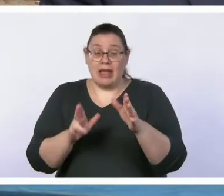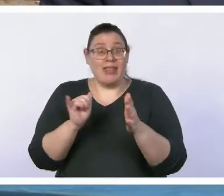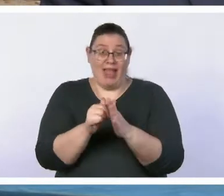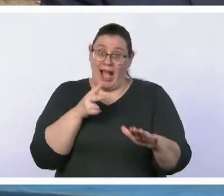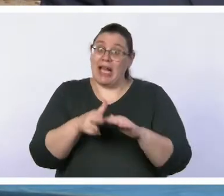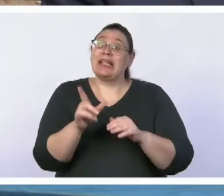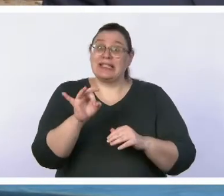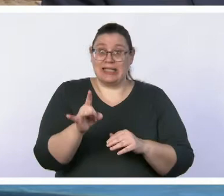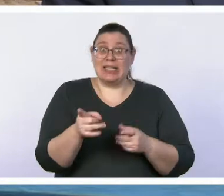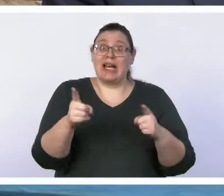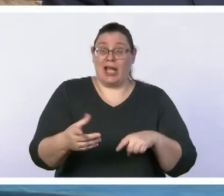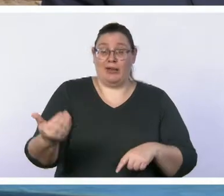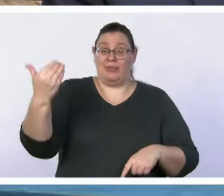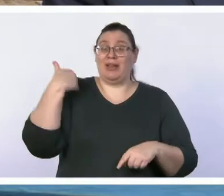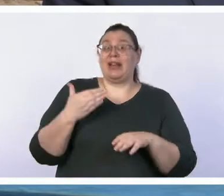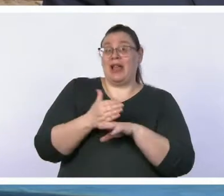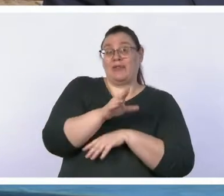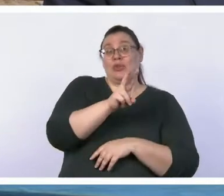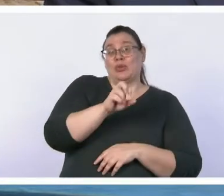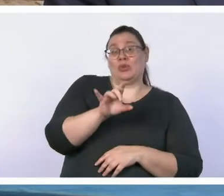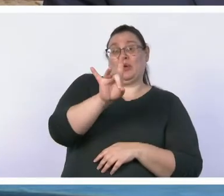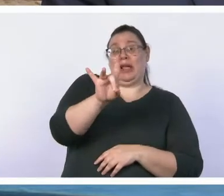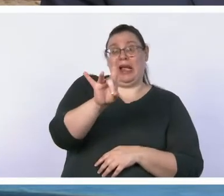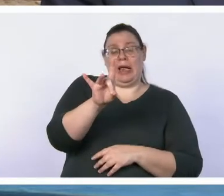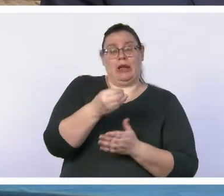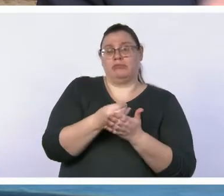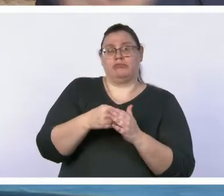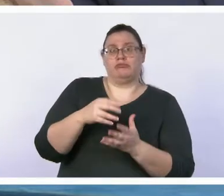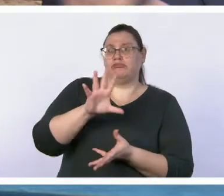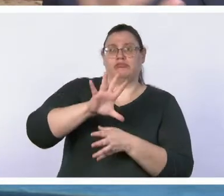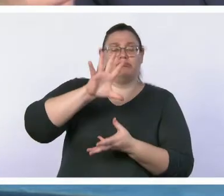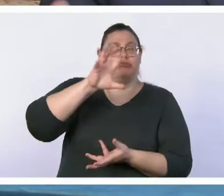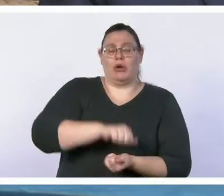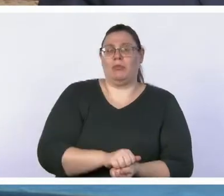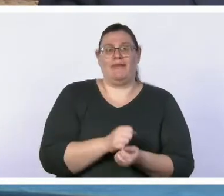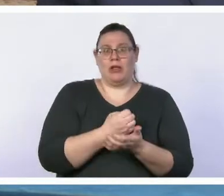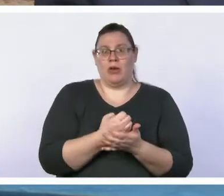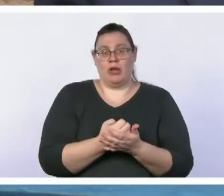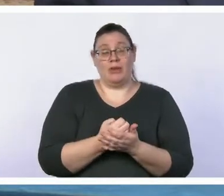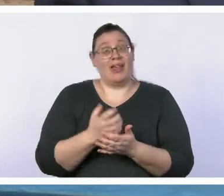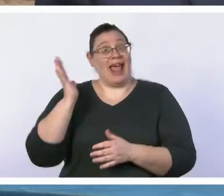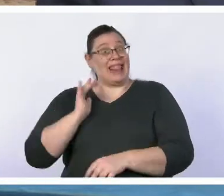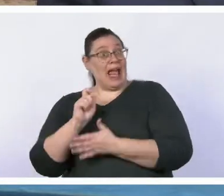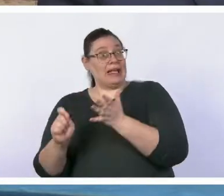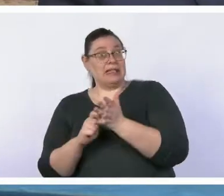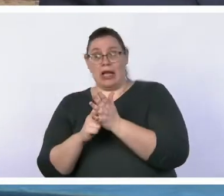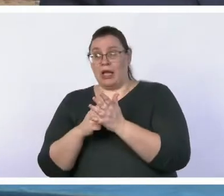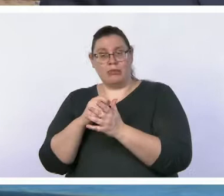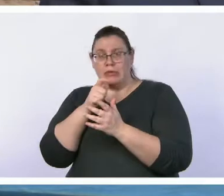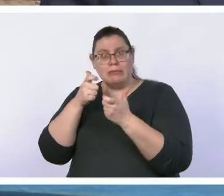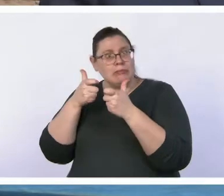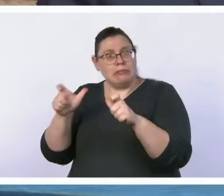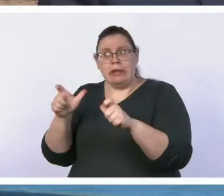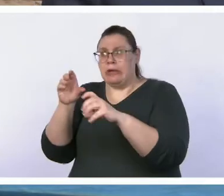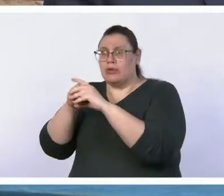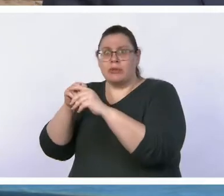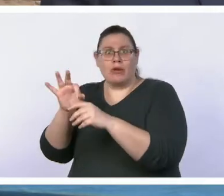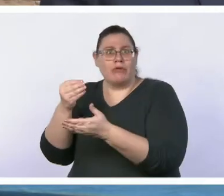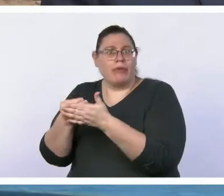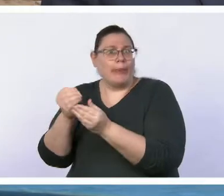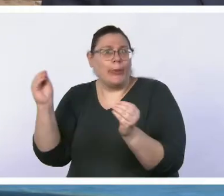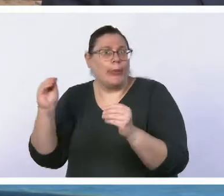in the wake of the 2008 economic collapse, because there wasn't a significant reserve fund then. There was no